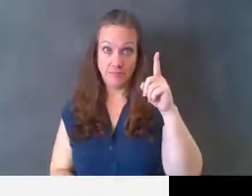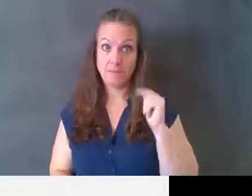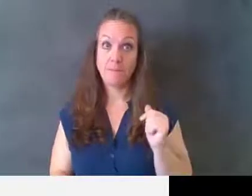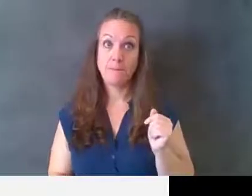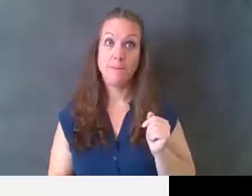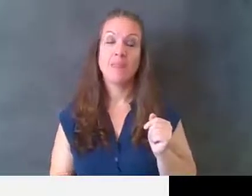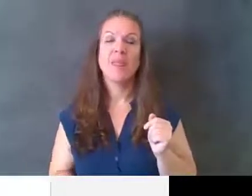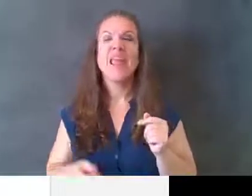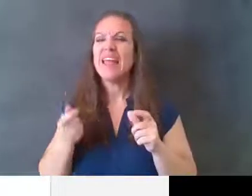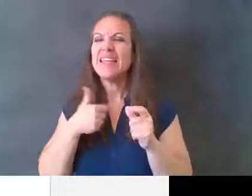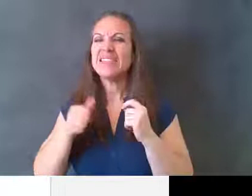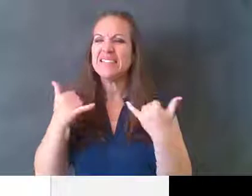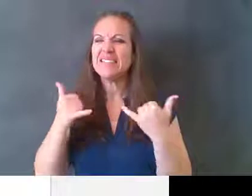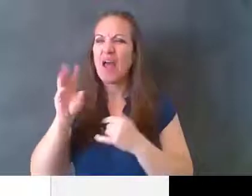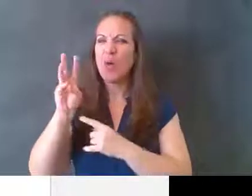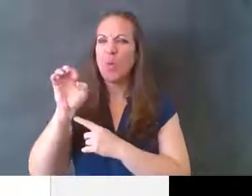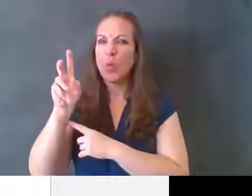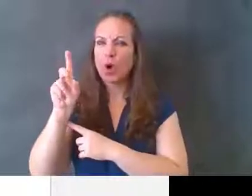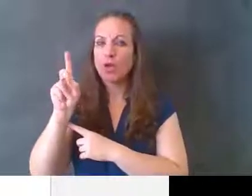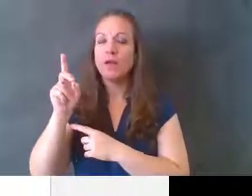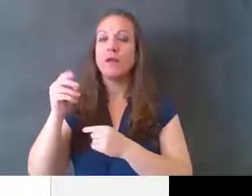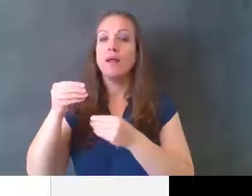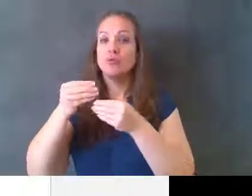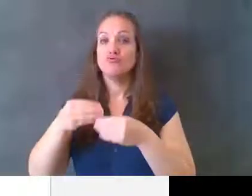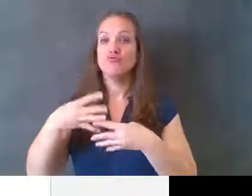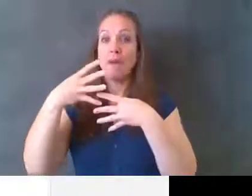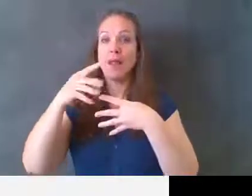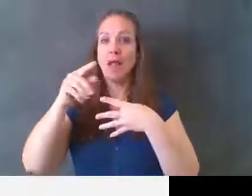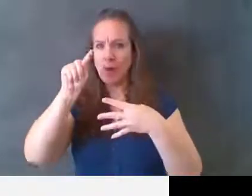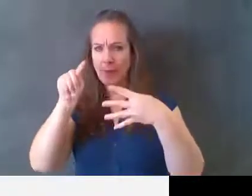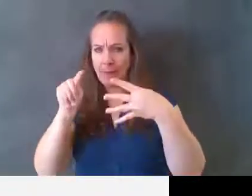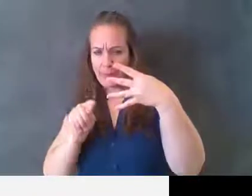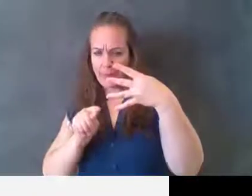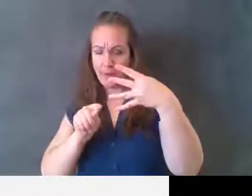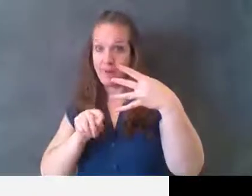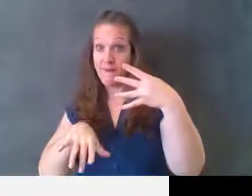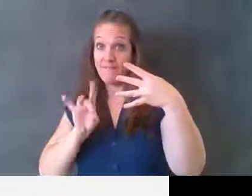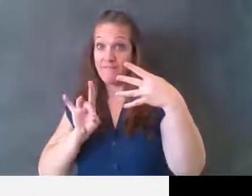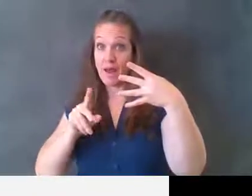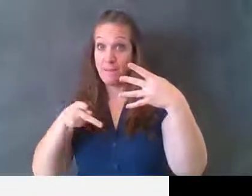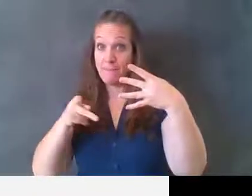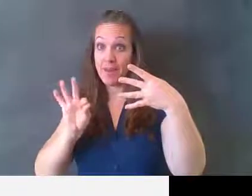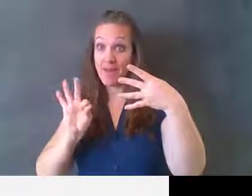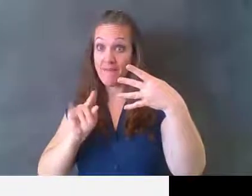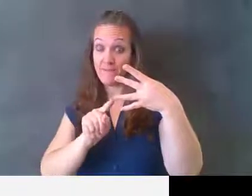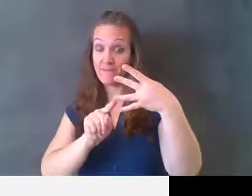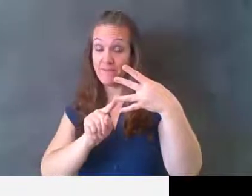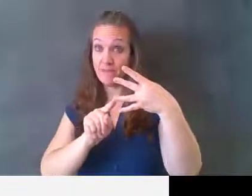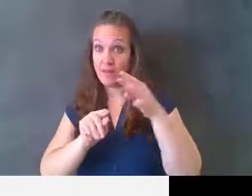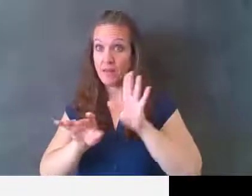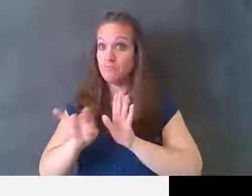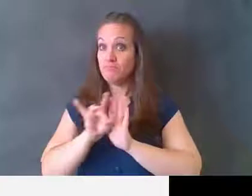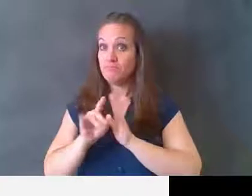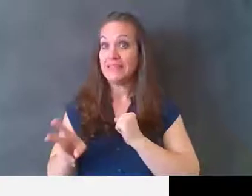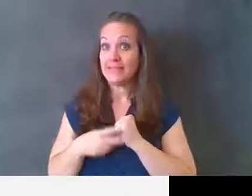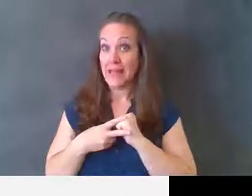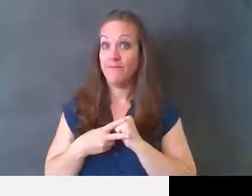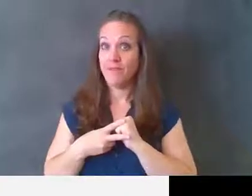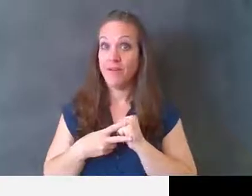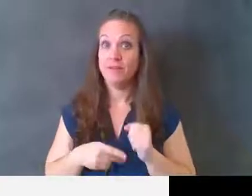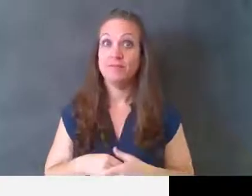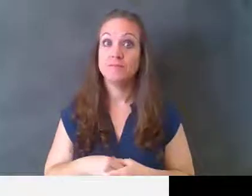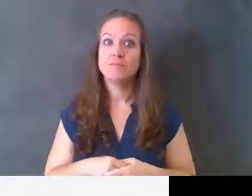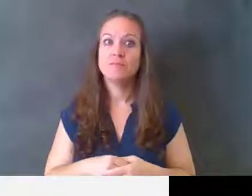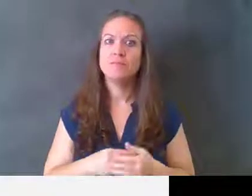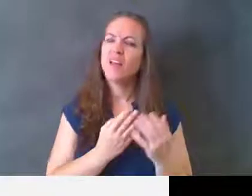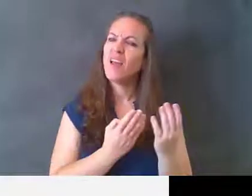Word document, I'm going to select from my dropdown PDF and go ahead and hit Save. And it is suggesting